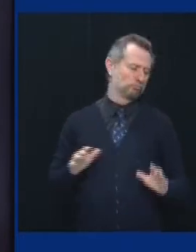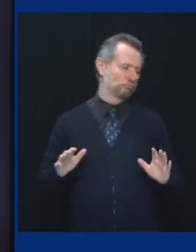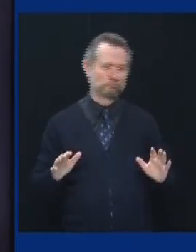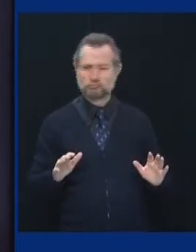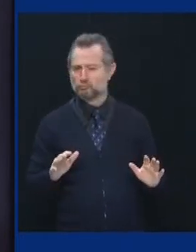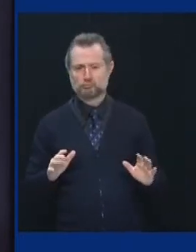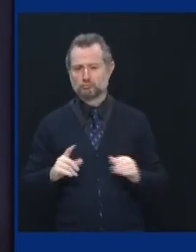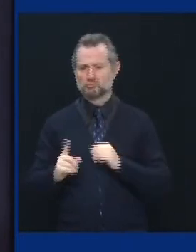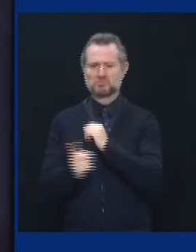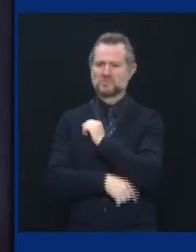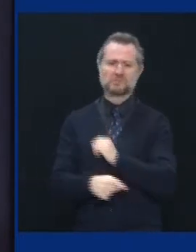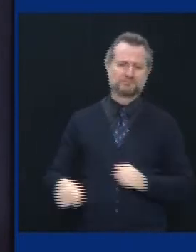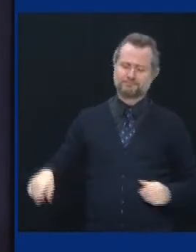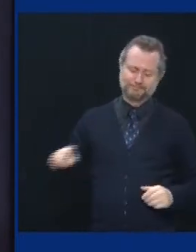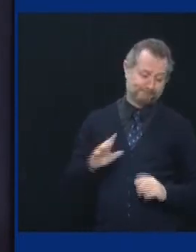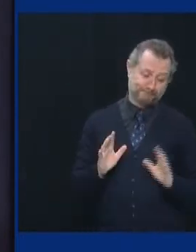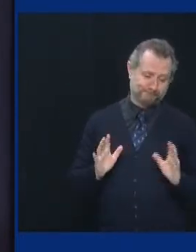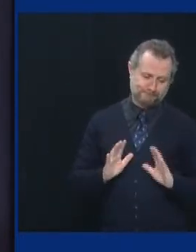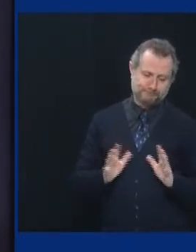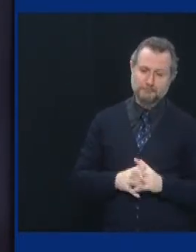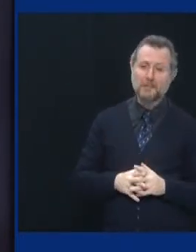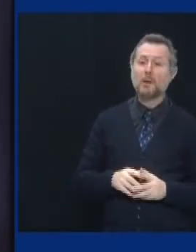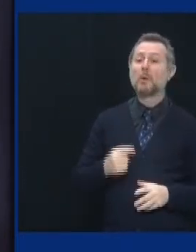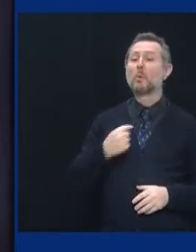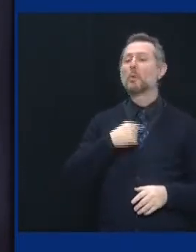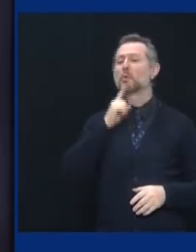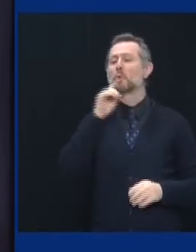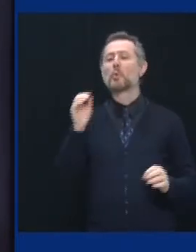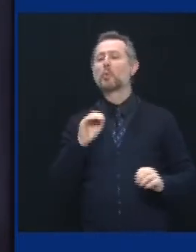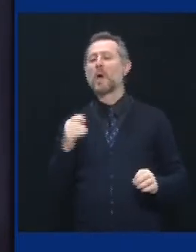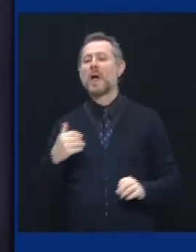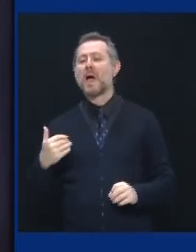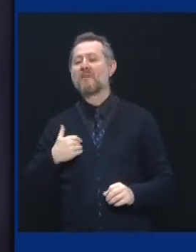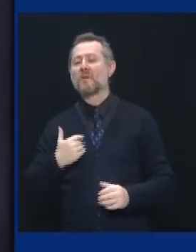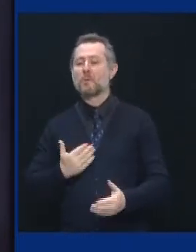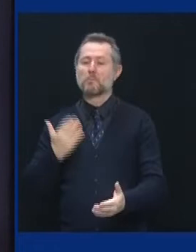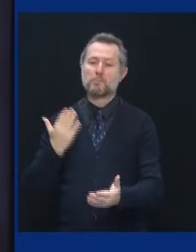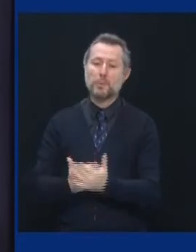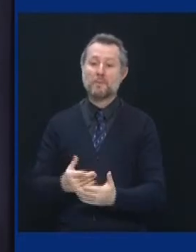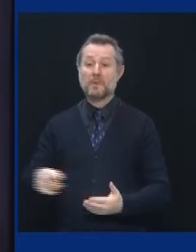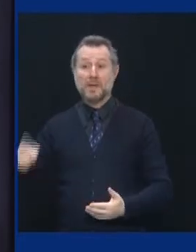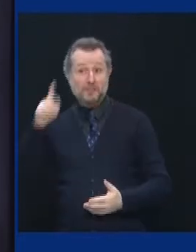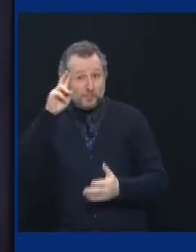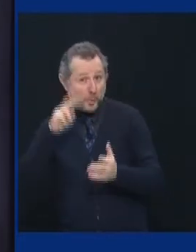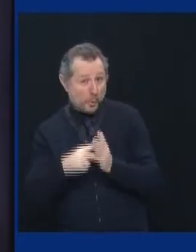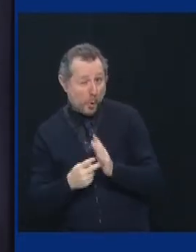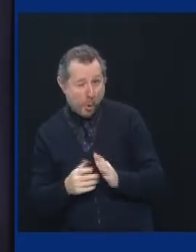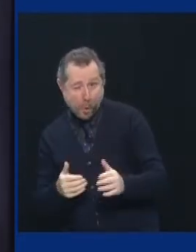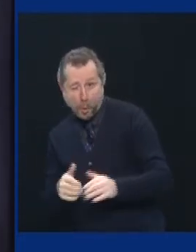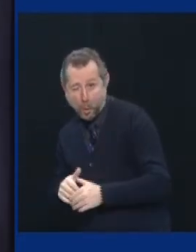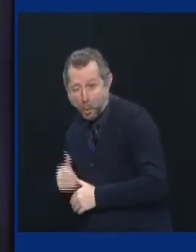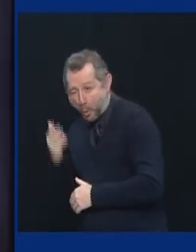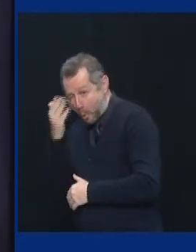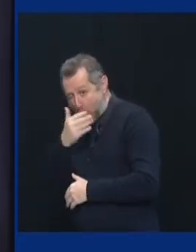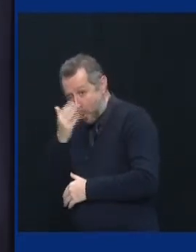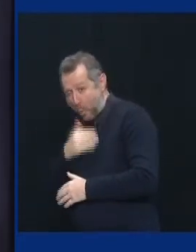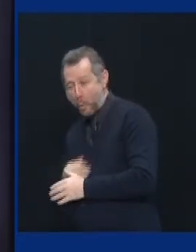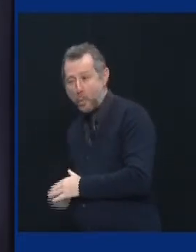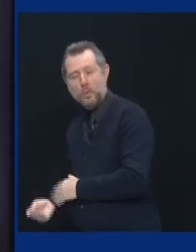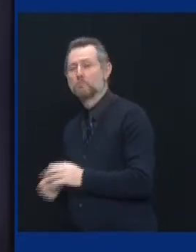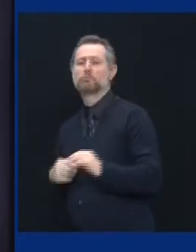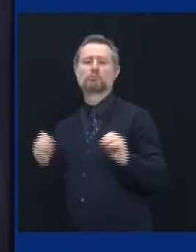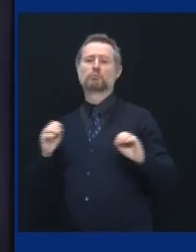action. We have no evidence of misappropriation by these